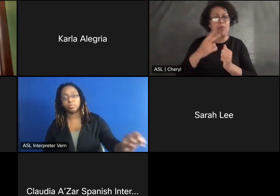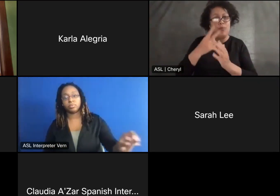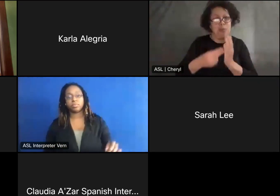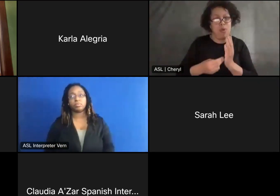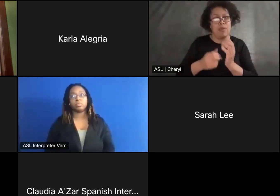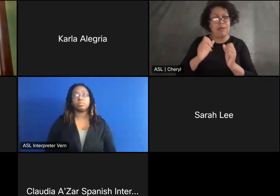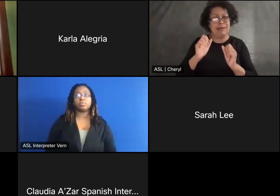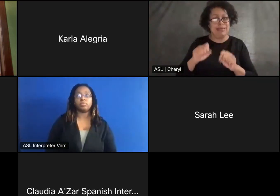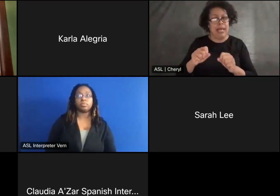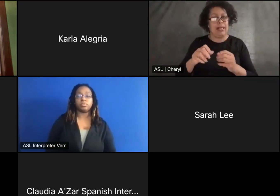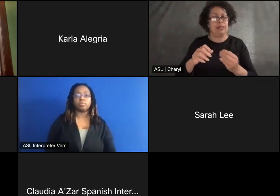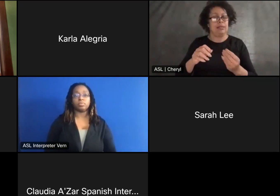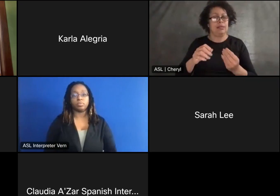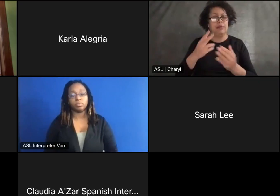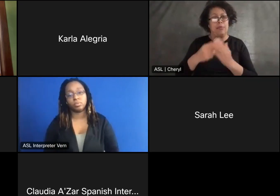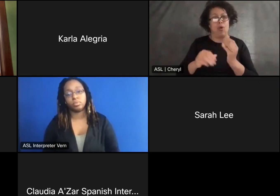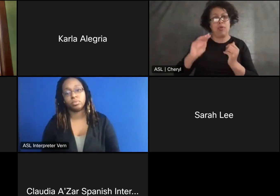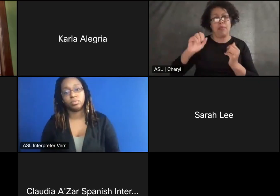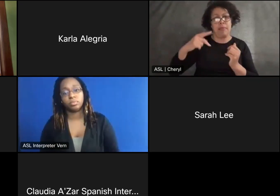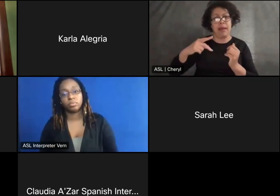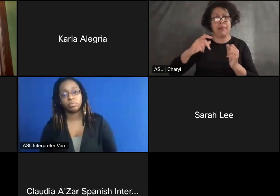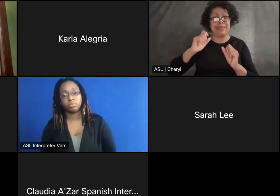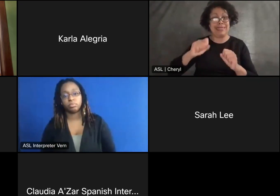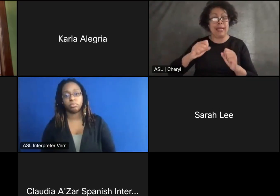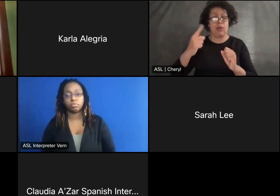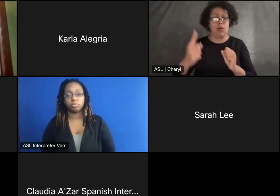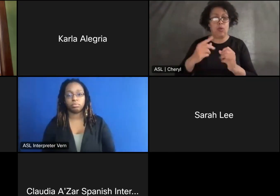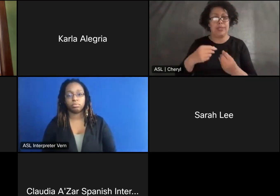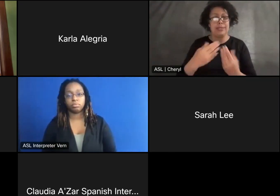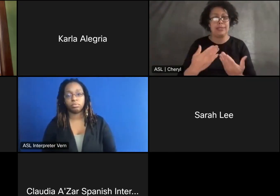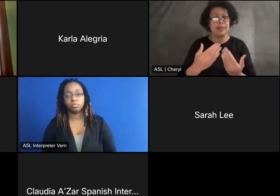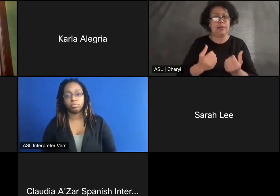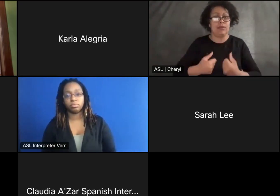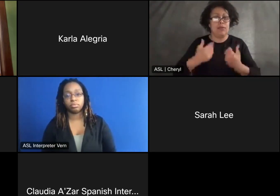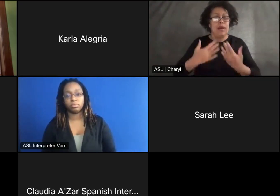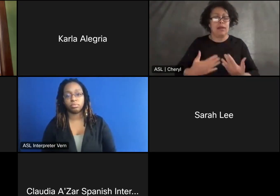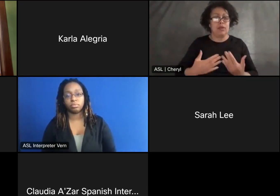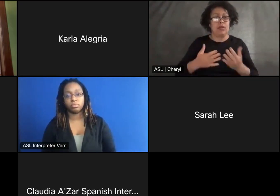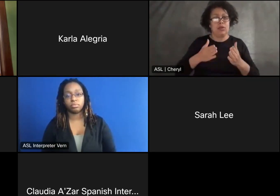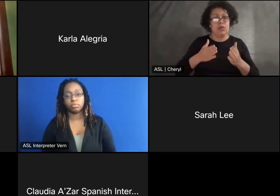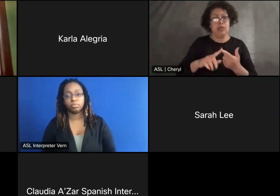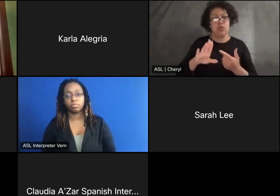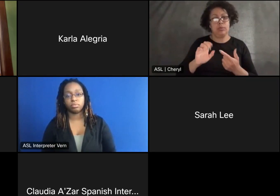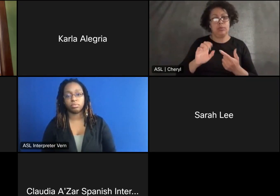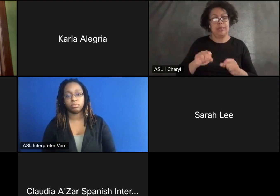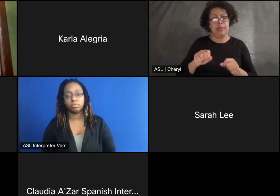how both maps will always give the survivor a means of being able to